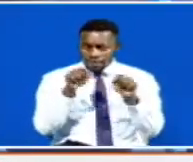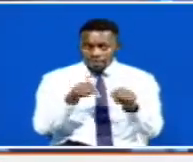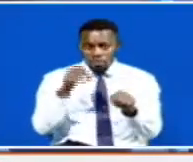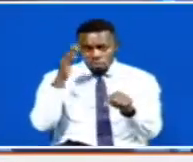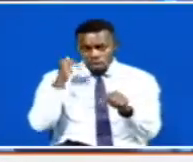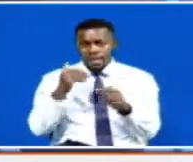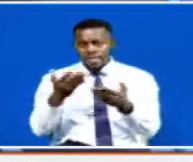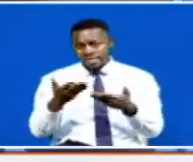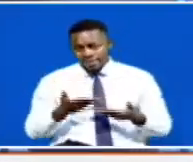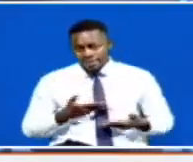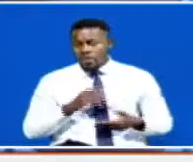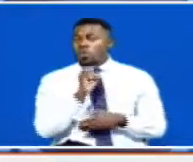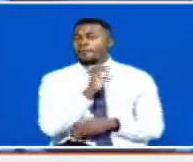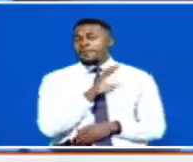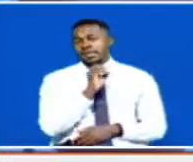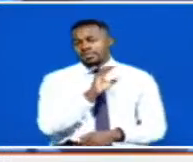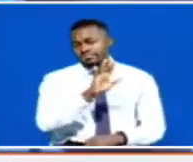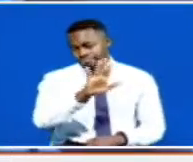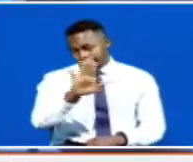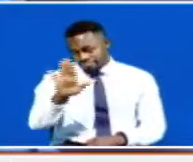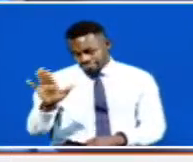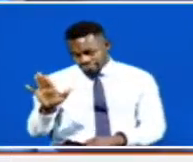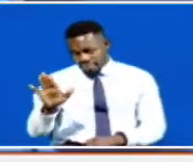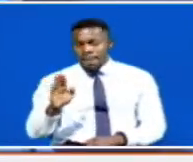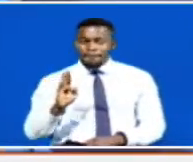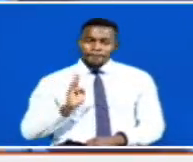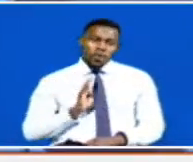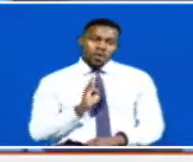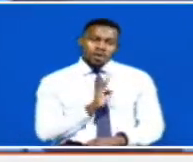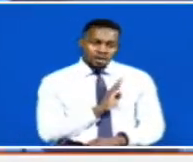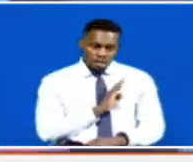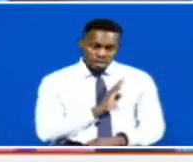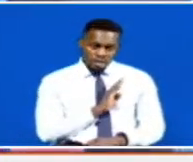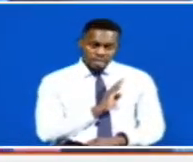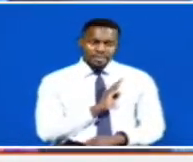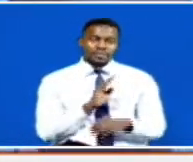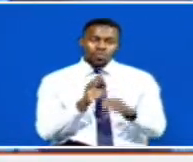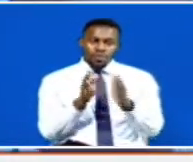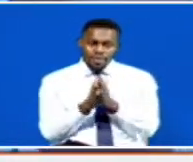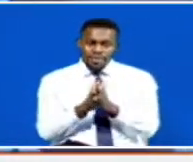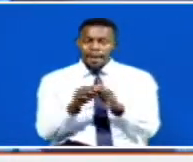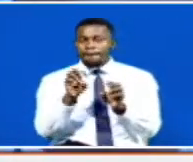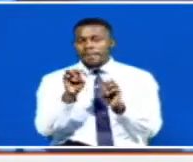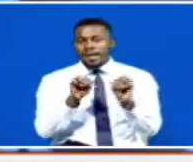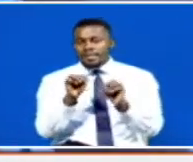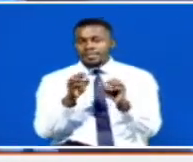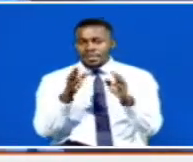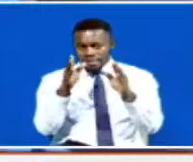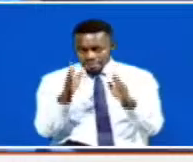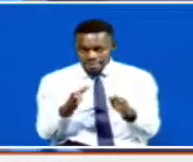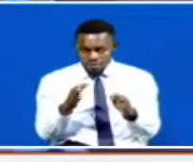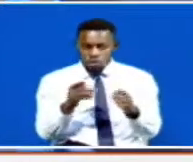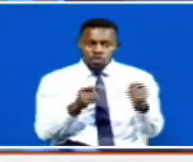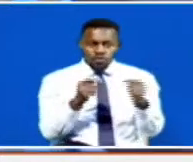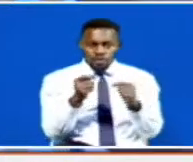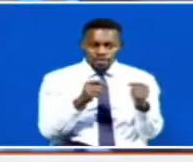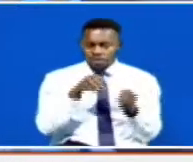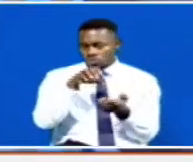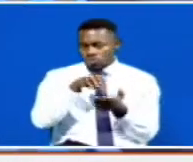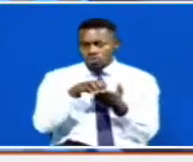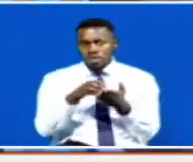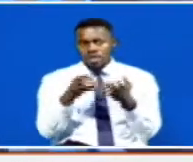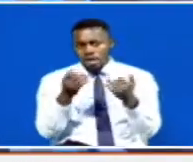your grievances officially. Kama board, the management met brief situation yenye wako nayo.